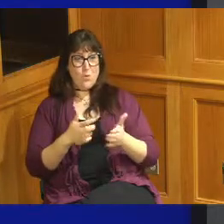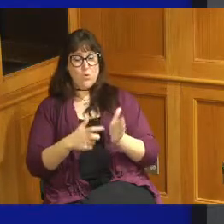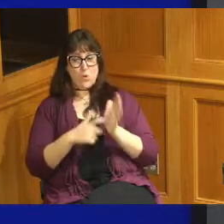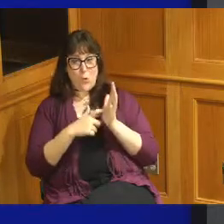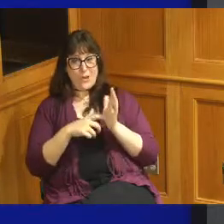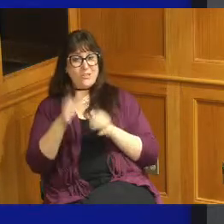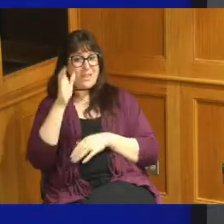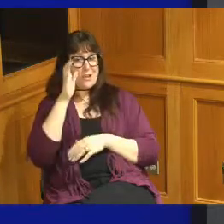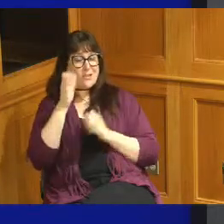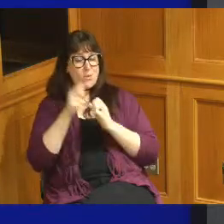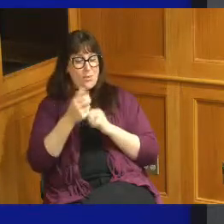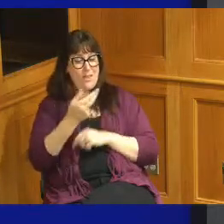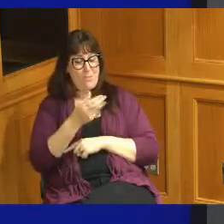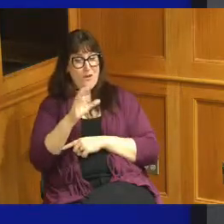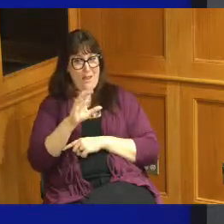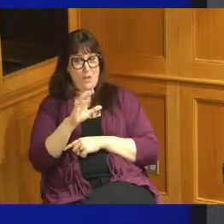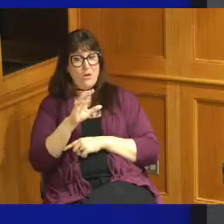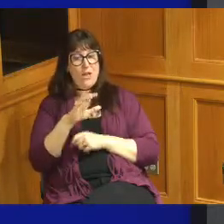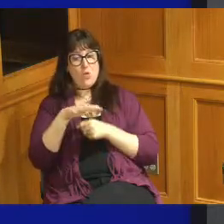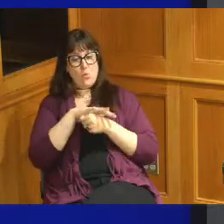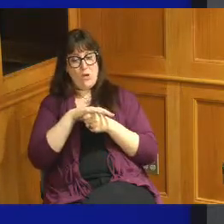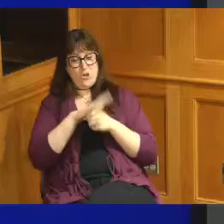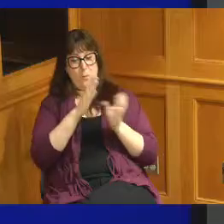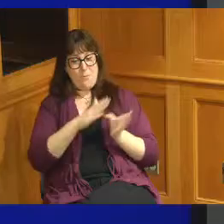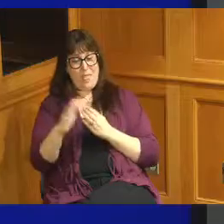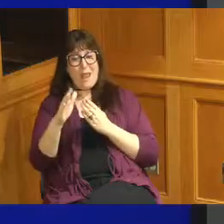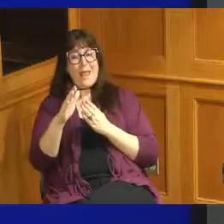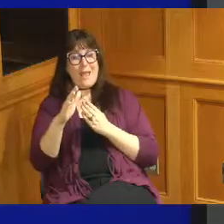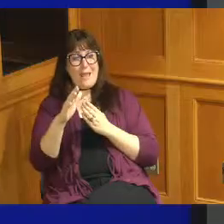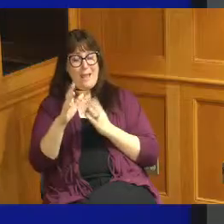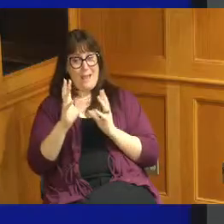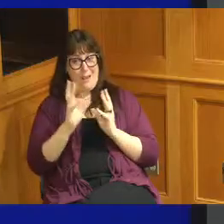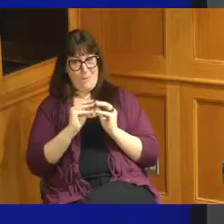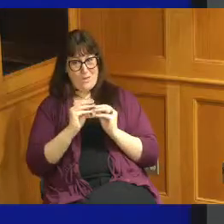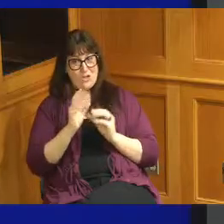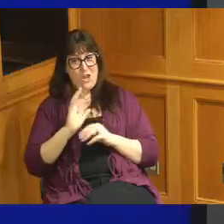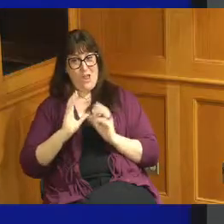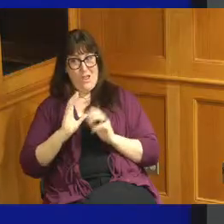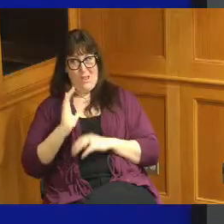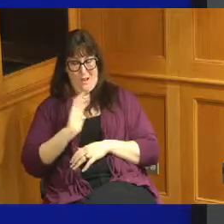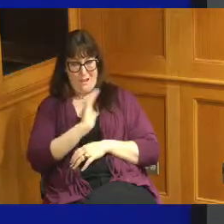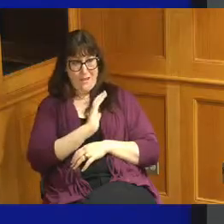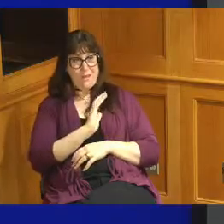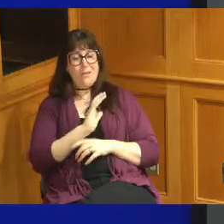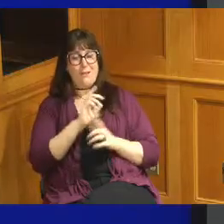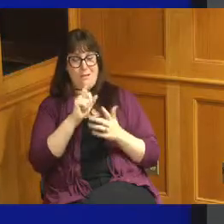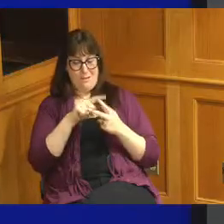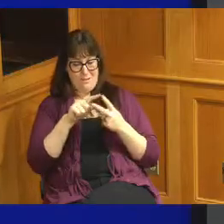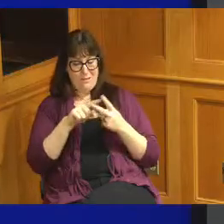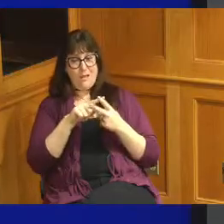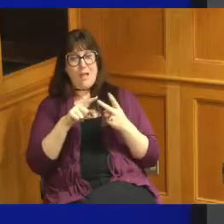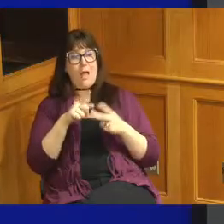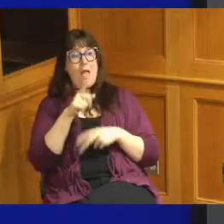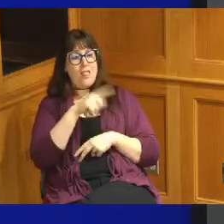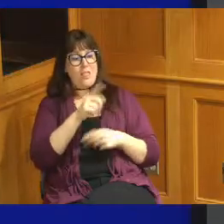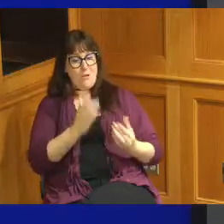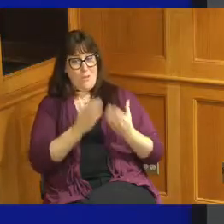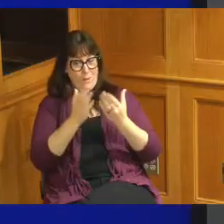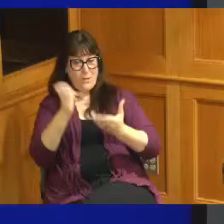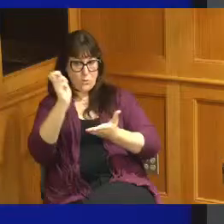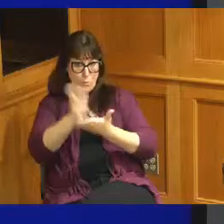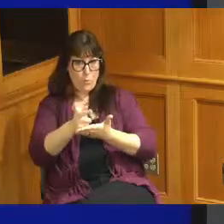the Hamilton County Regional Planning Commission and the Hamilton County Rural Zoning Commission. Both of those bodies recommended unanimously for